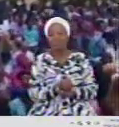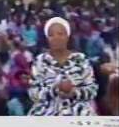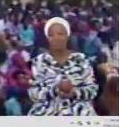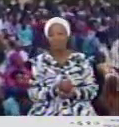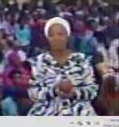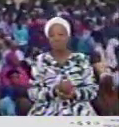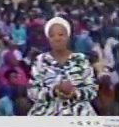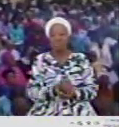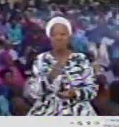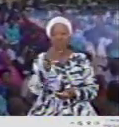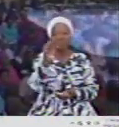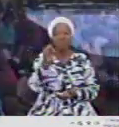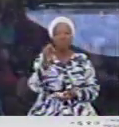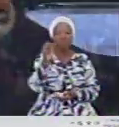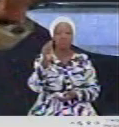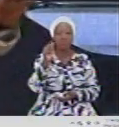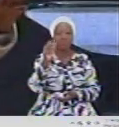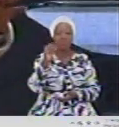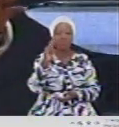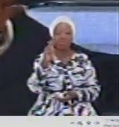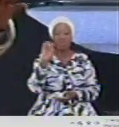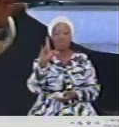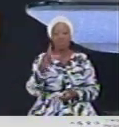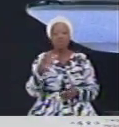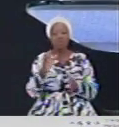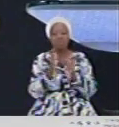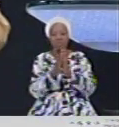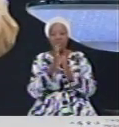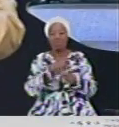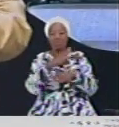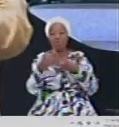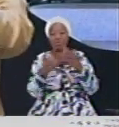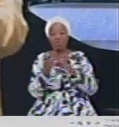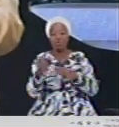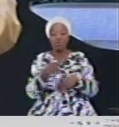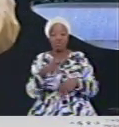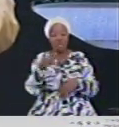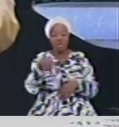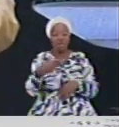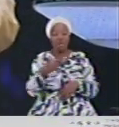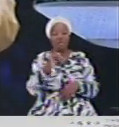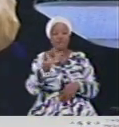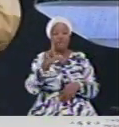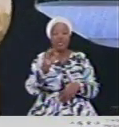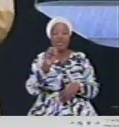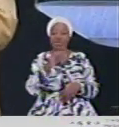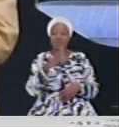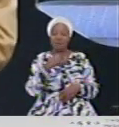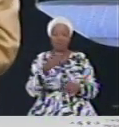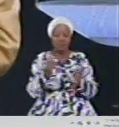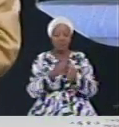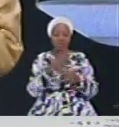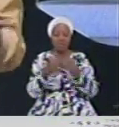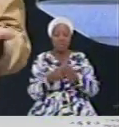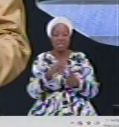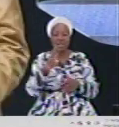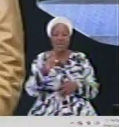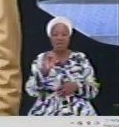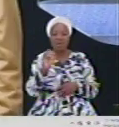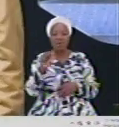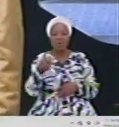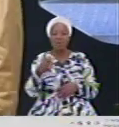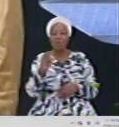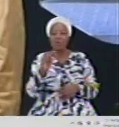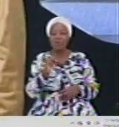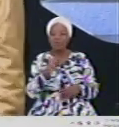Samuel prayed, and all those Philistines, they had the ammunition and the weapons and everything.